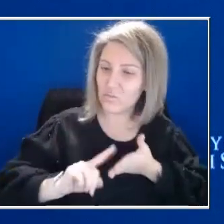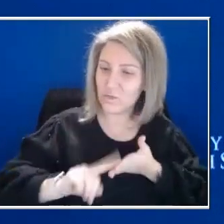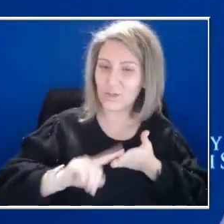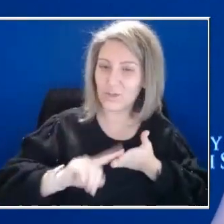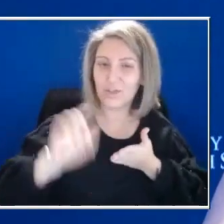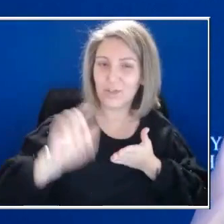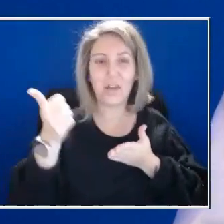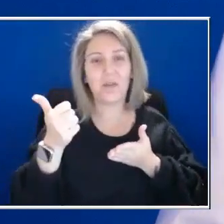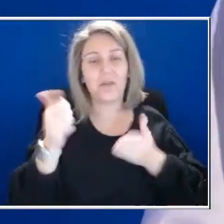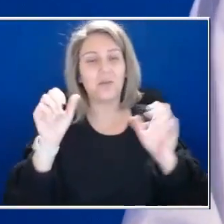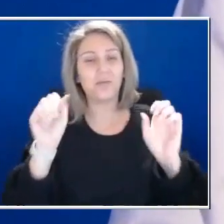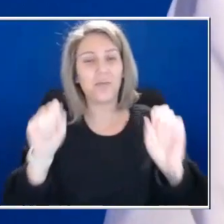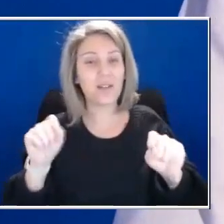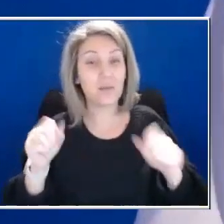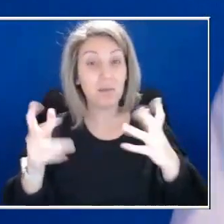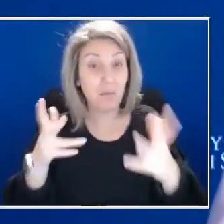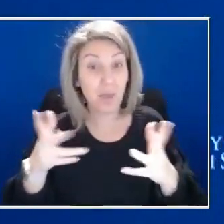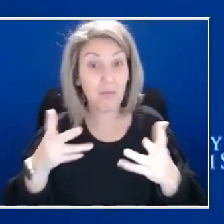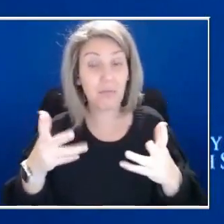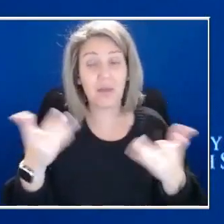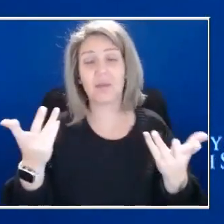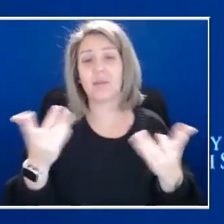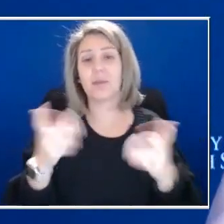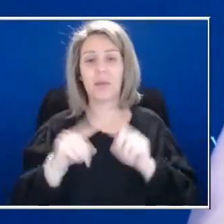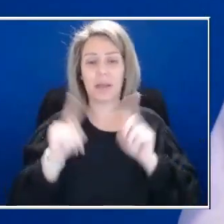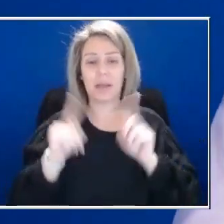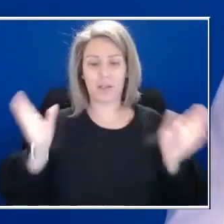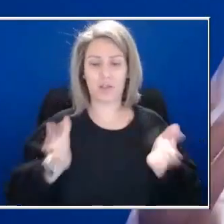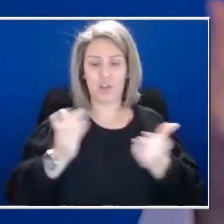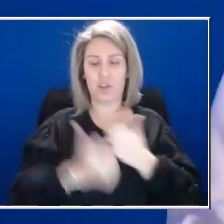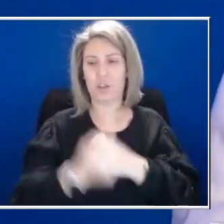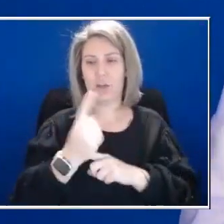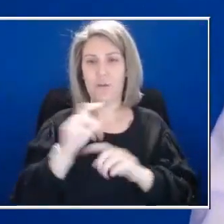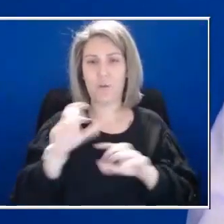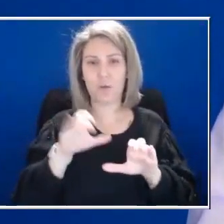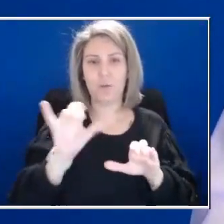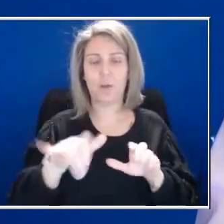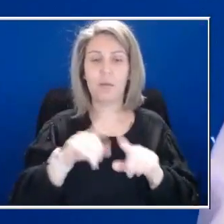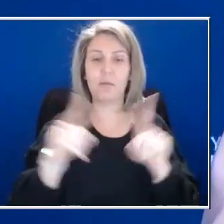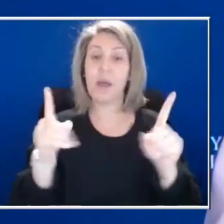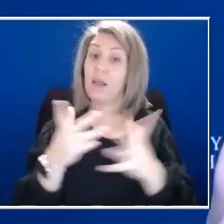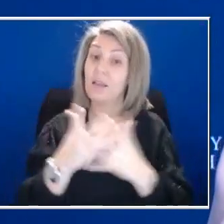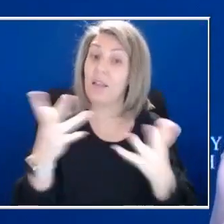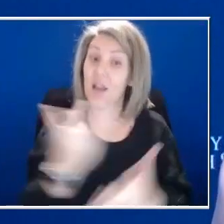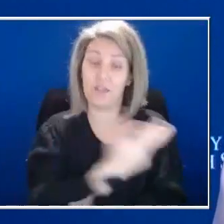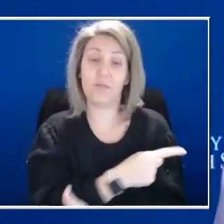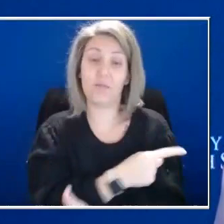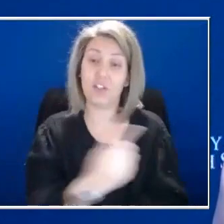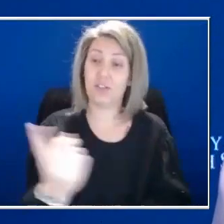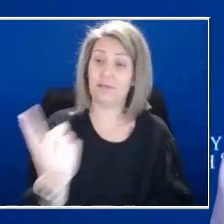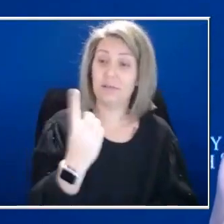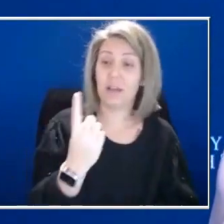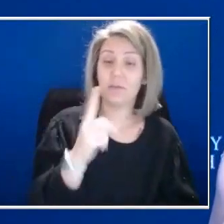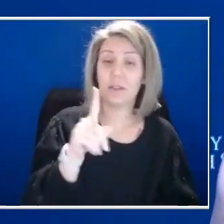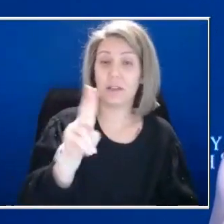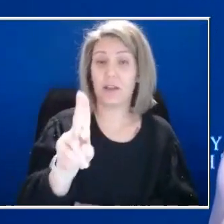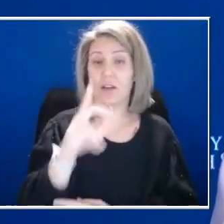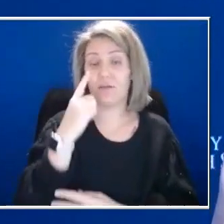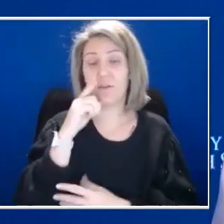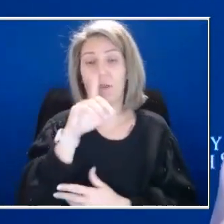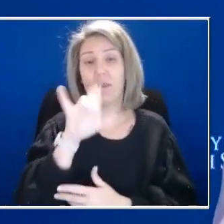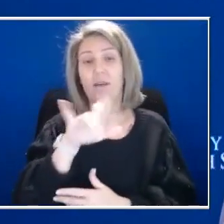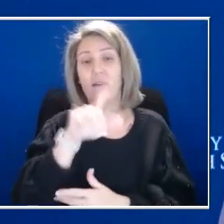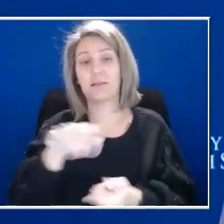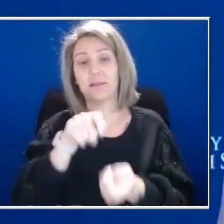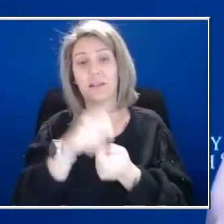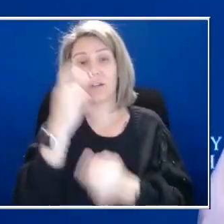possibilities that it might be. But, you know, we encourage everyone to do that. But a lot of patients come here to the health system for that exact reason, mm-hmm.